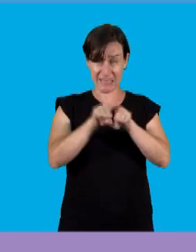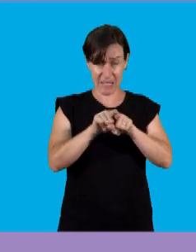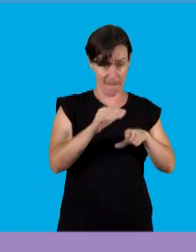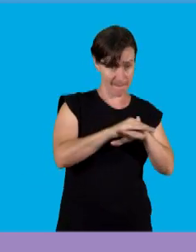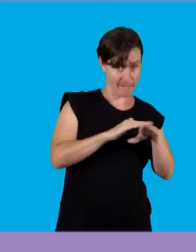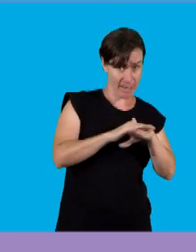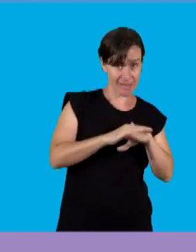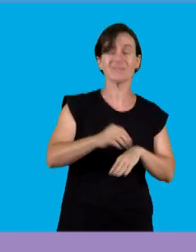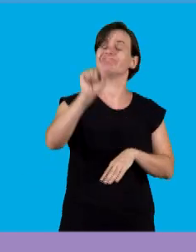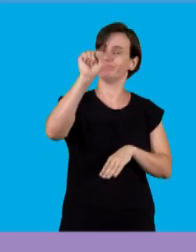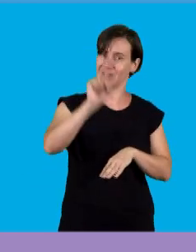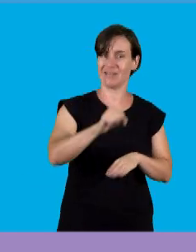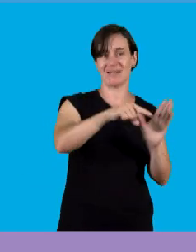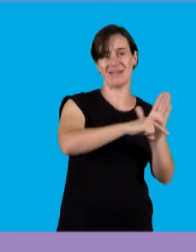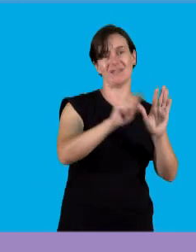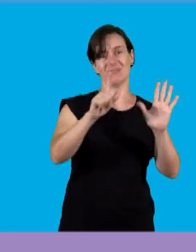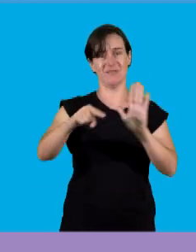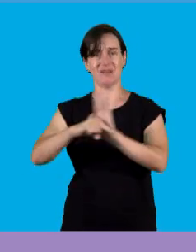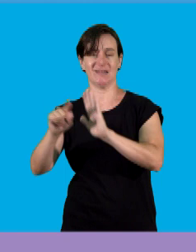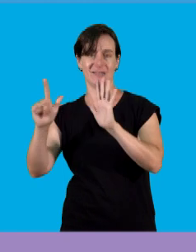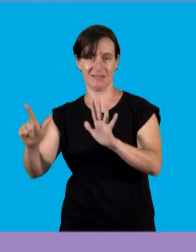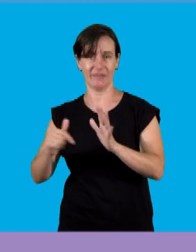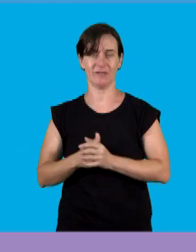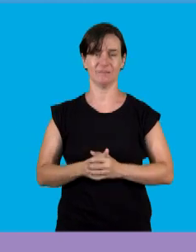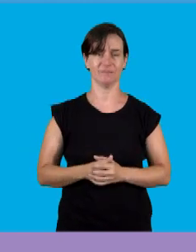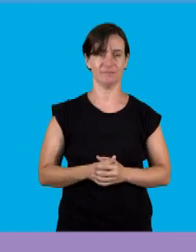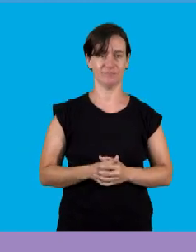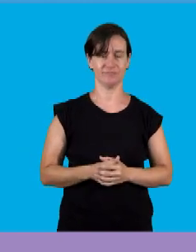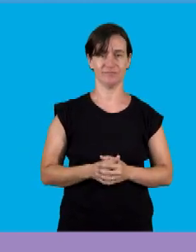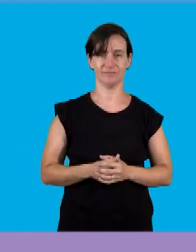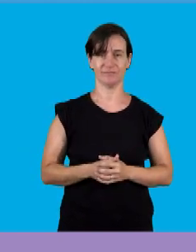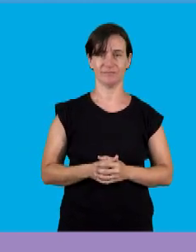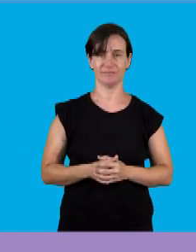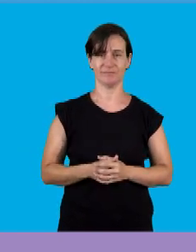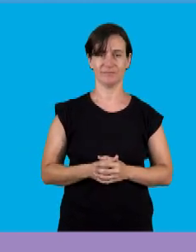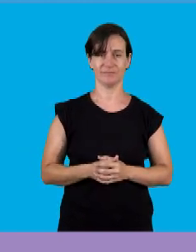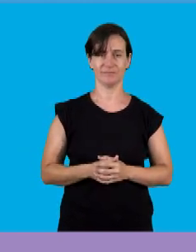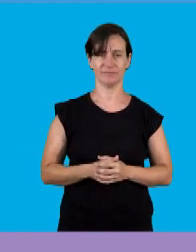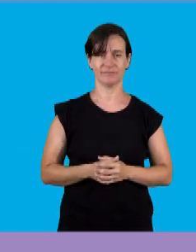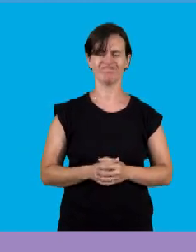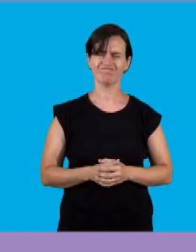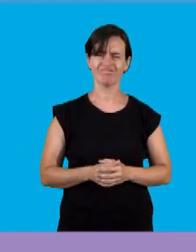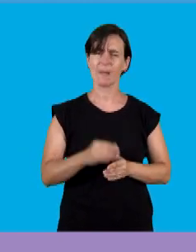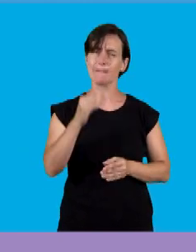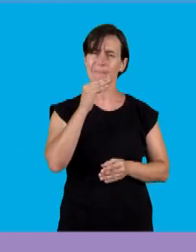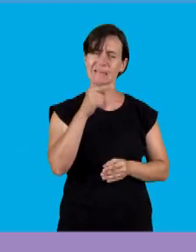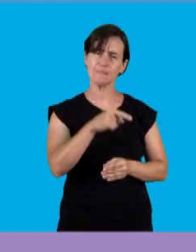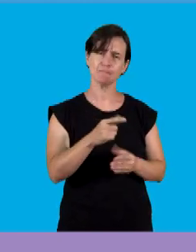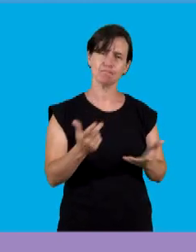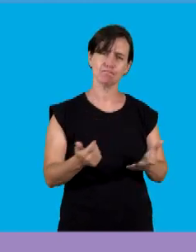do they have the same base? Yes, they do, and that base is a negative 7. And what